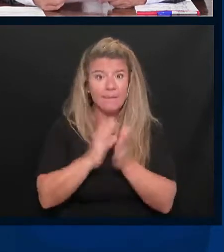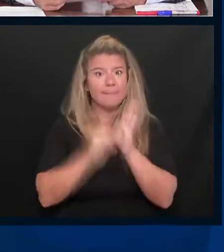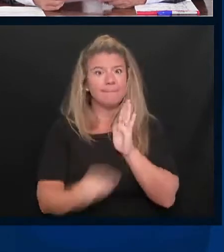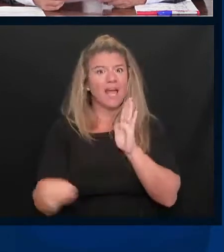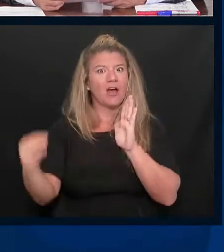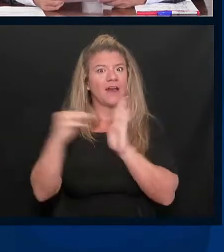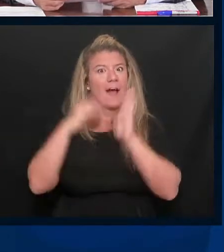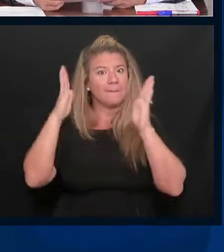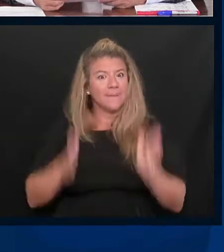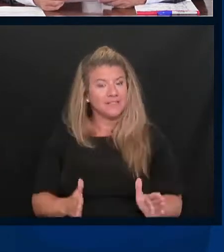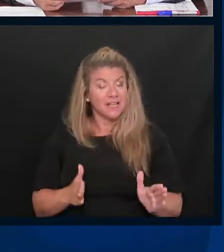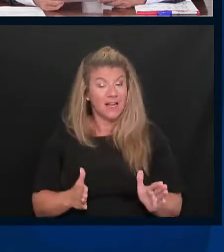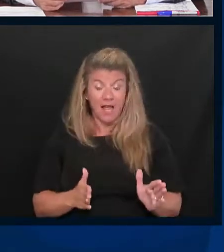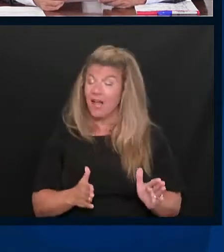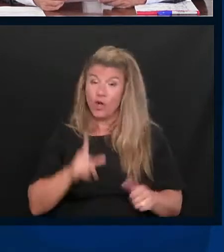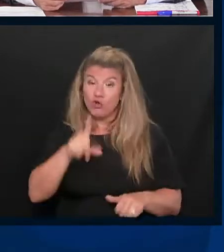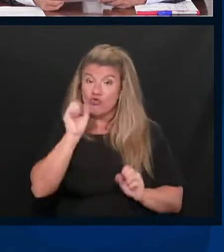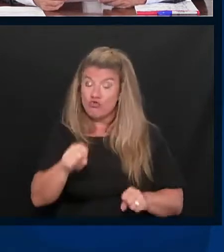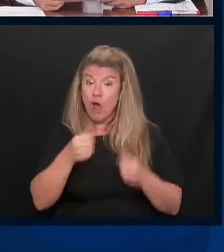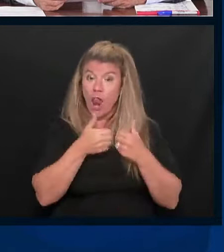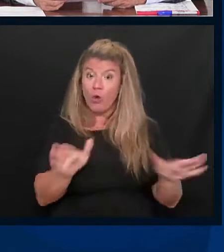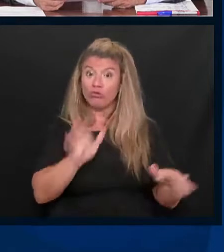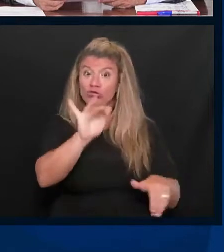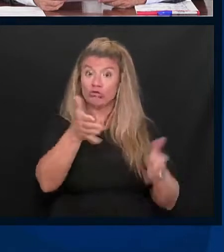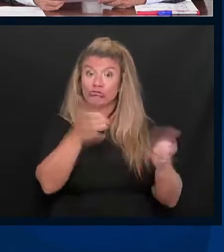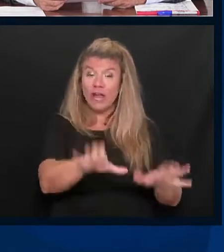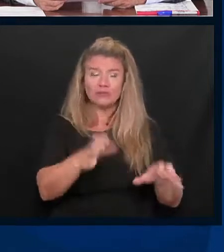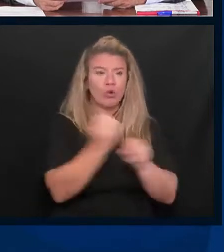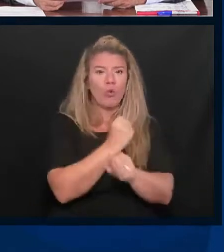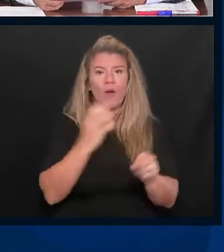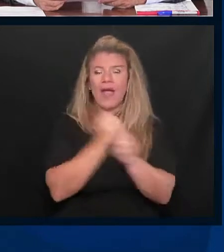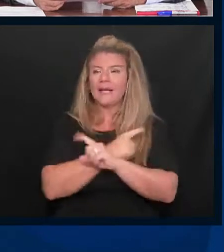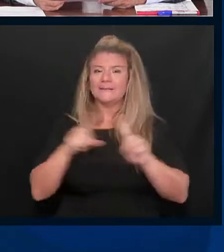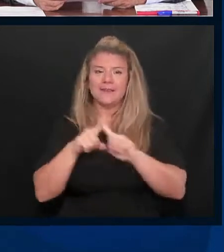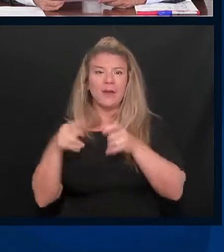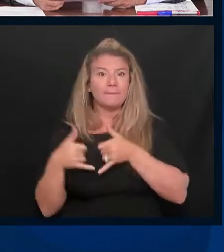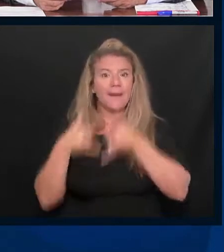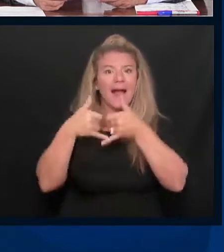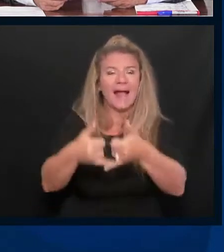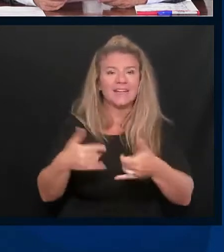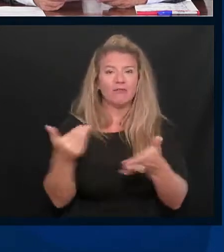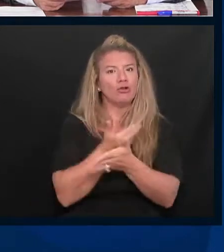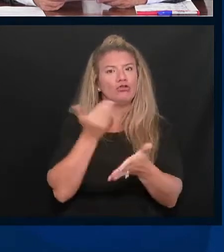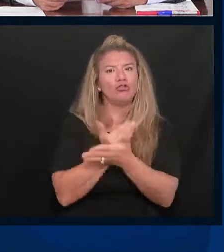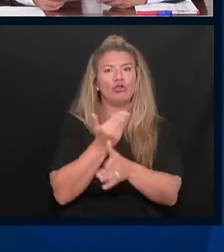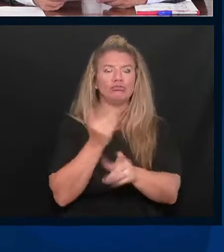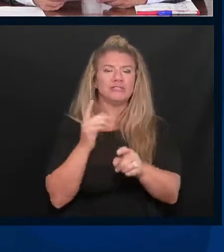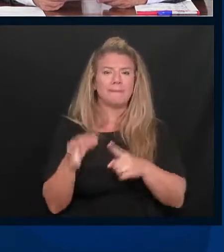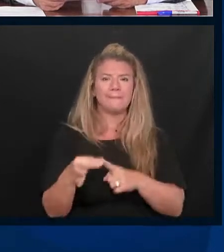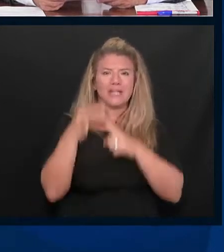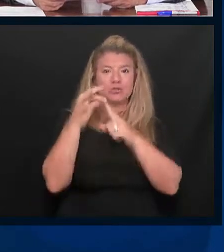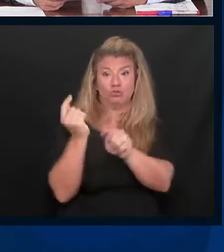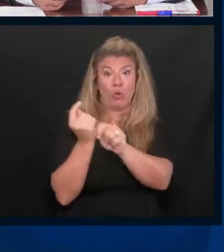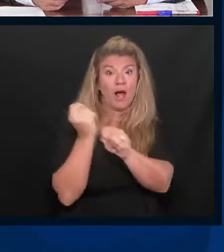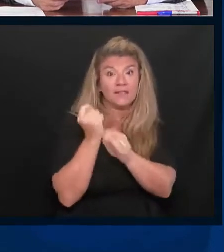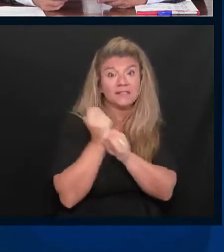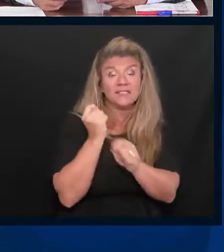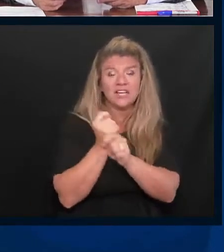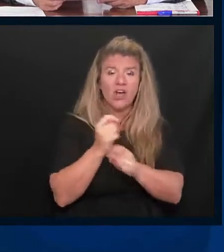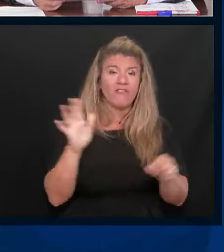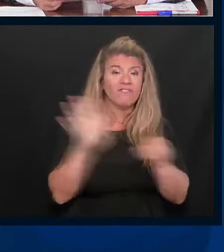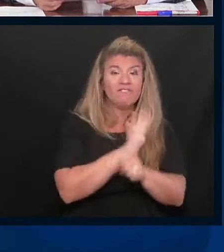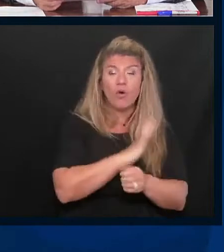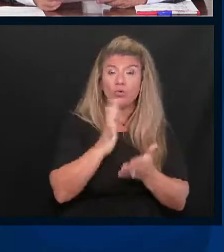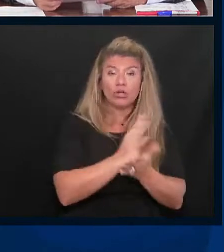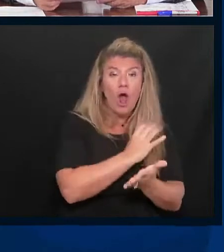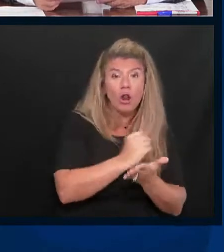You're blowing a chance to win all kinds of prizes, from custom outfitted trucks to, full scholarships